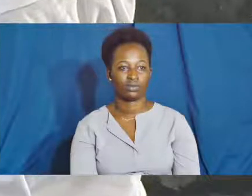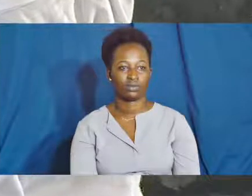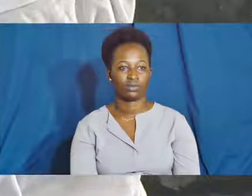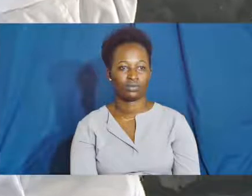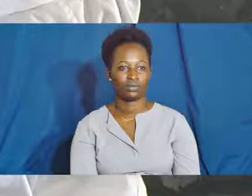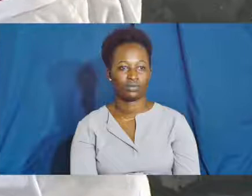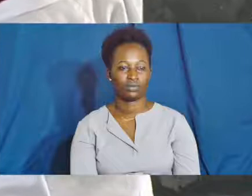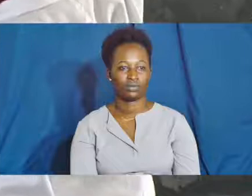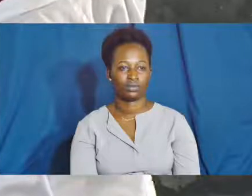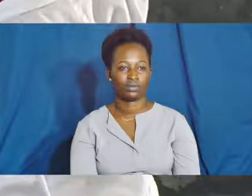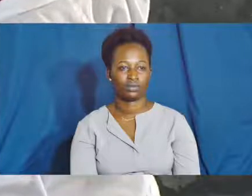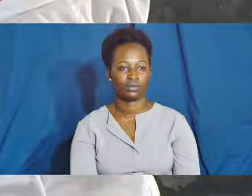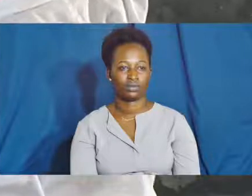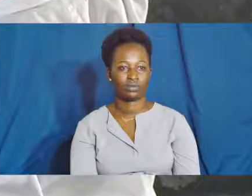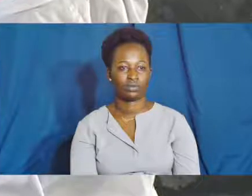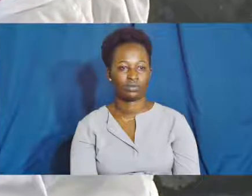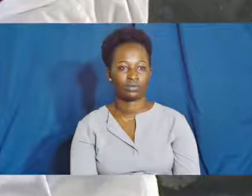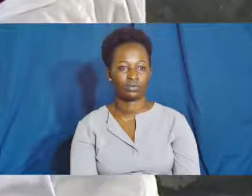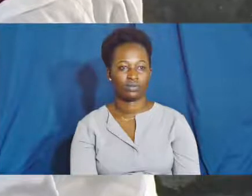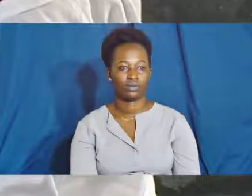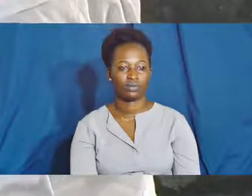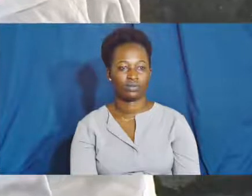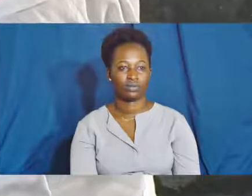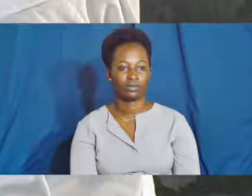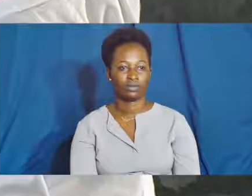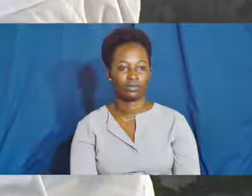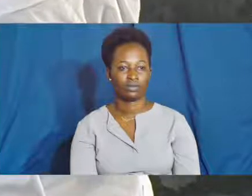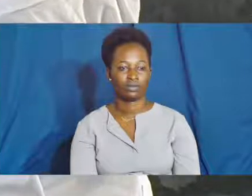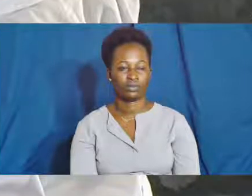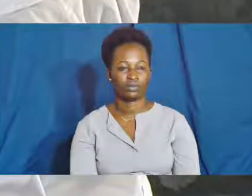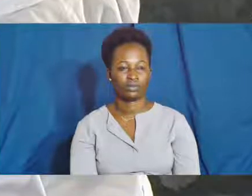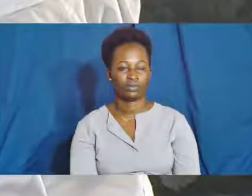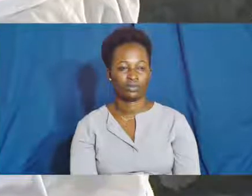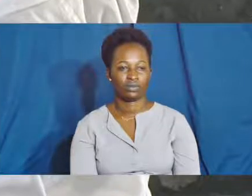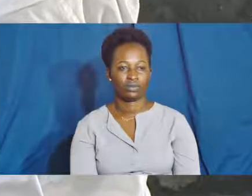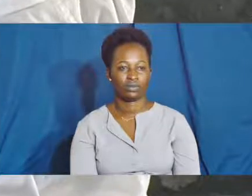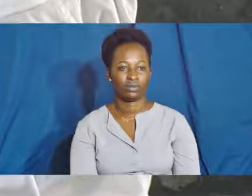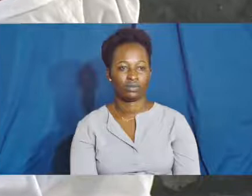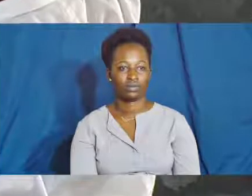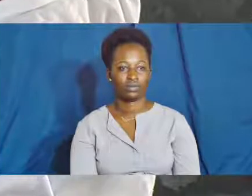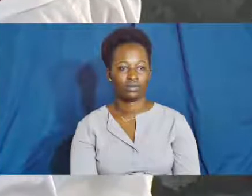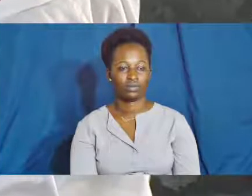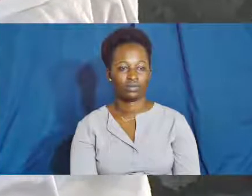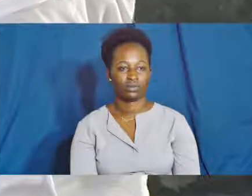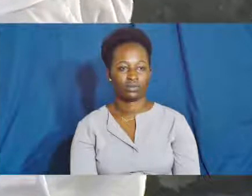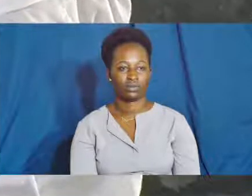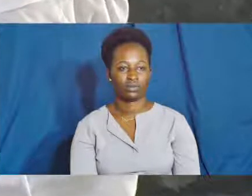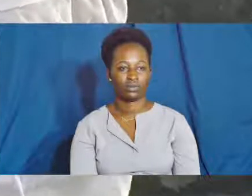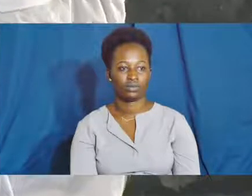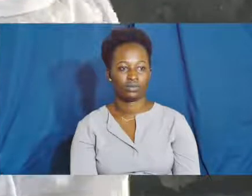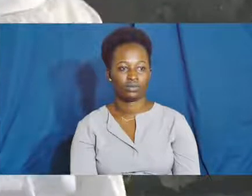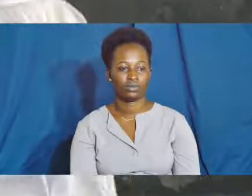10. 10 minus 8, 2. Here we have 8 minus 2, 6. Then